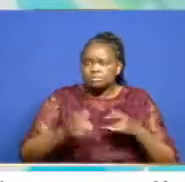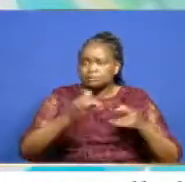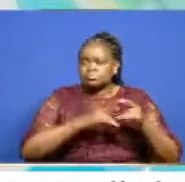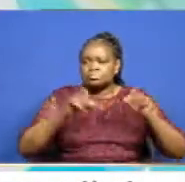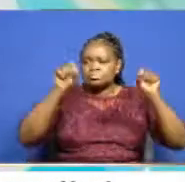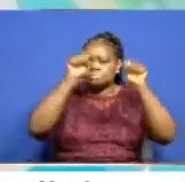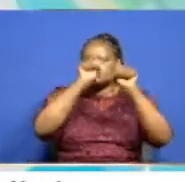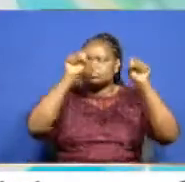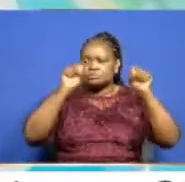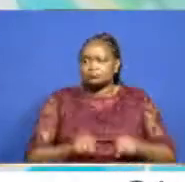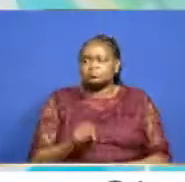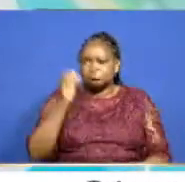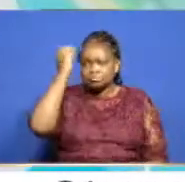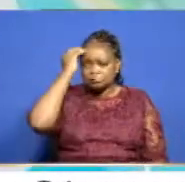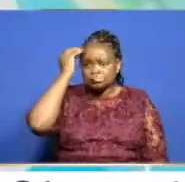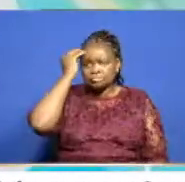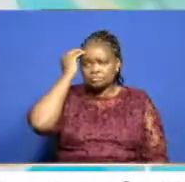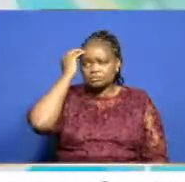education,